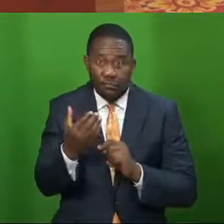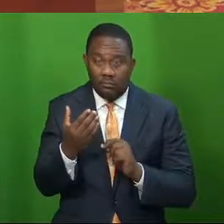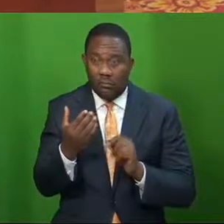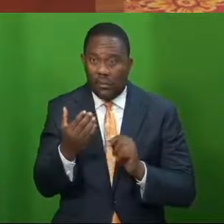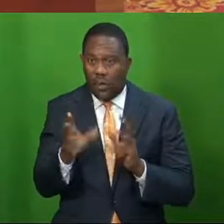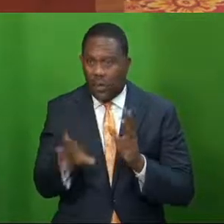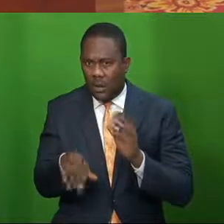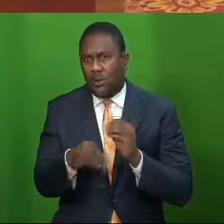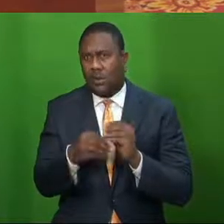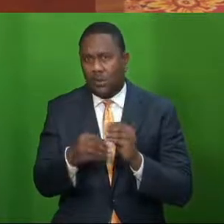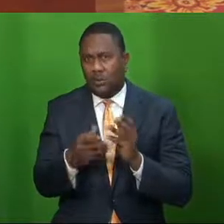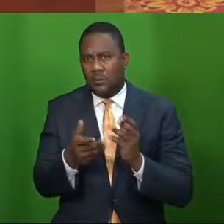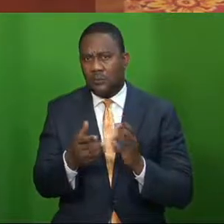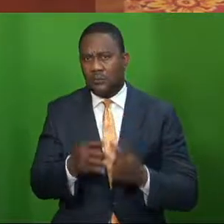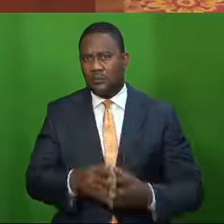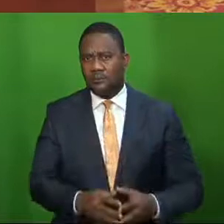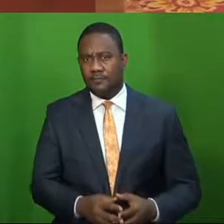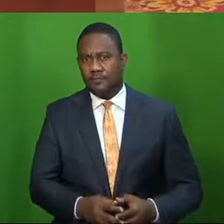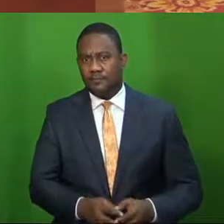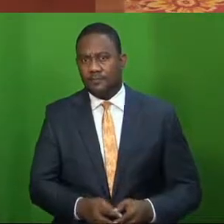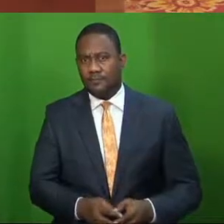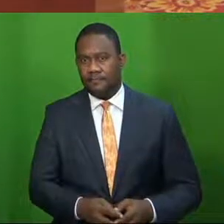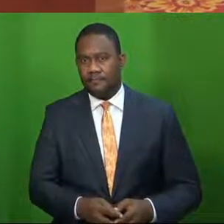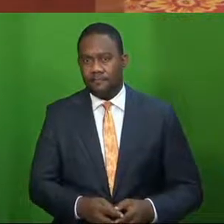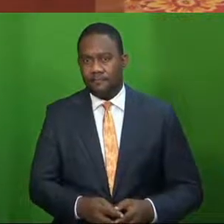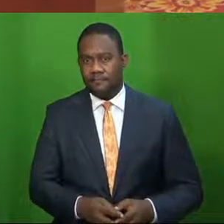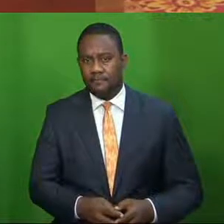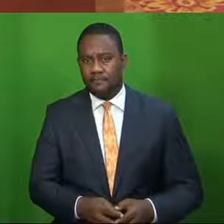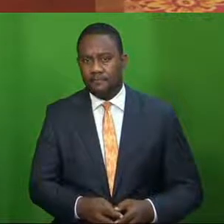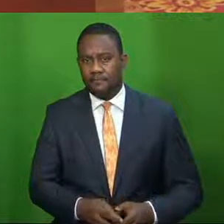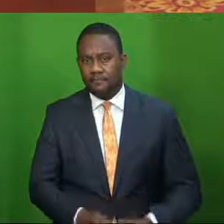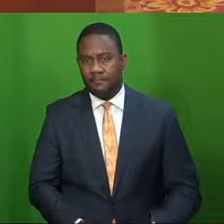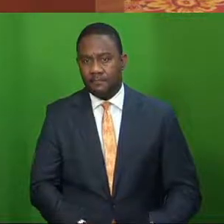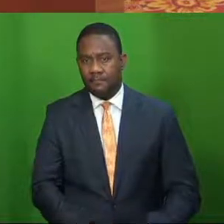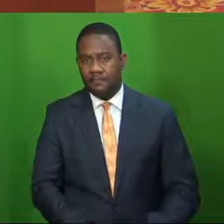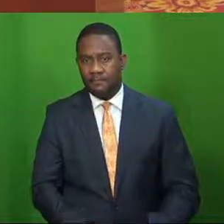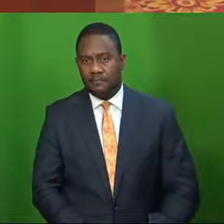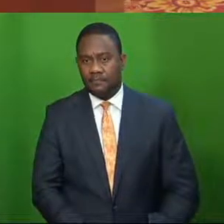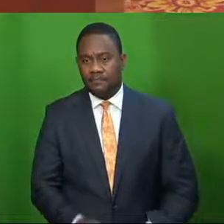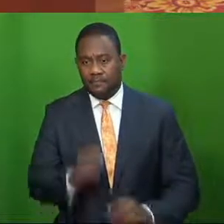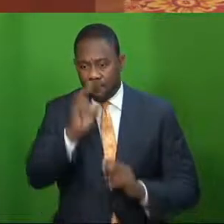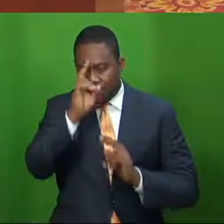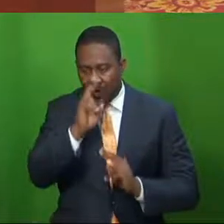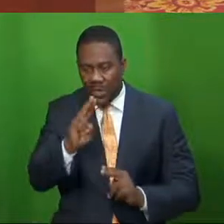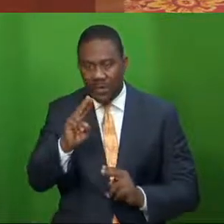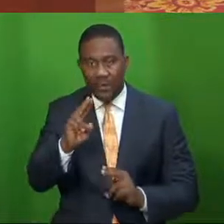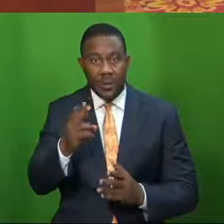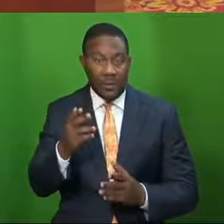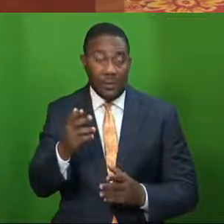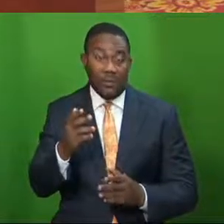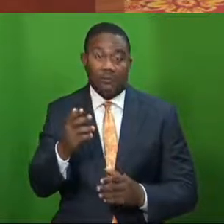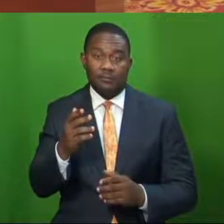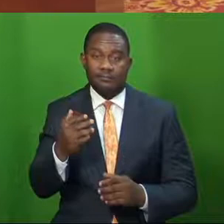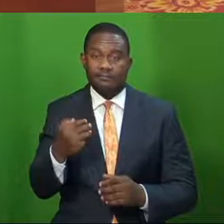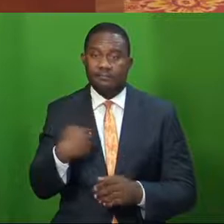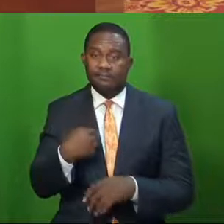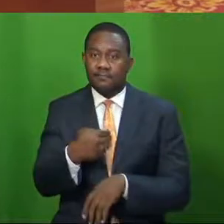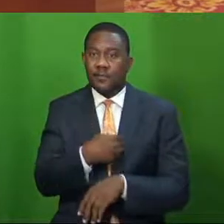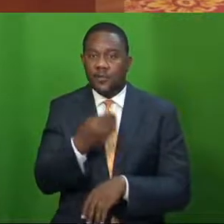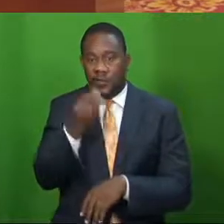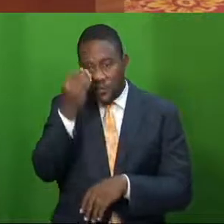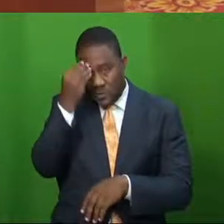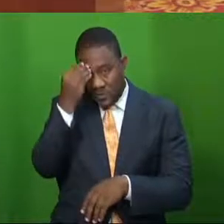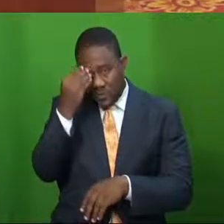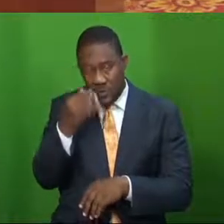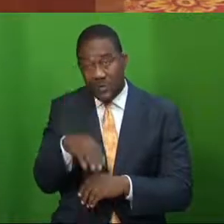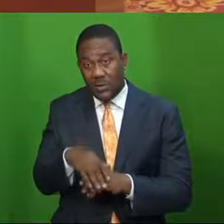agenda. The Speaker, as my honorable member knows, close to 90% of the business